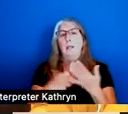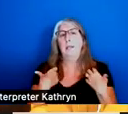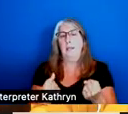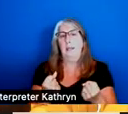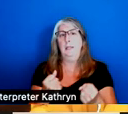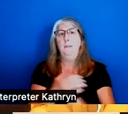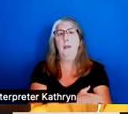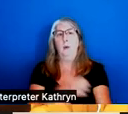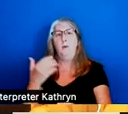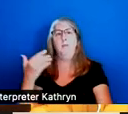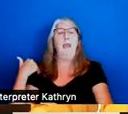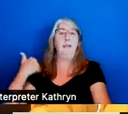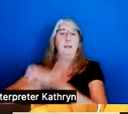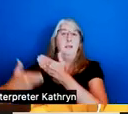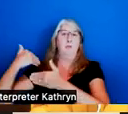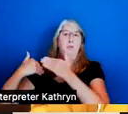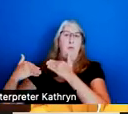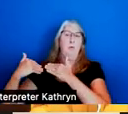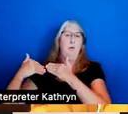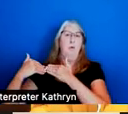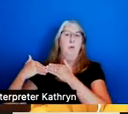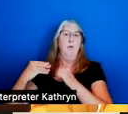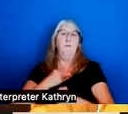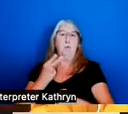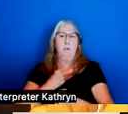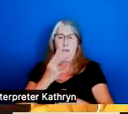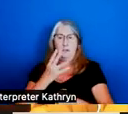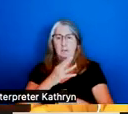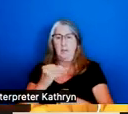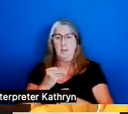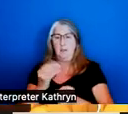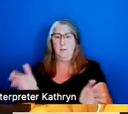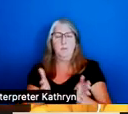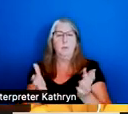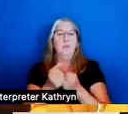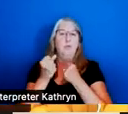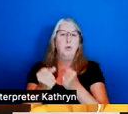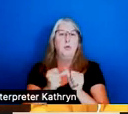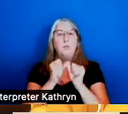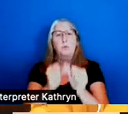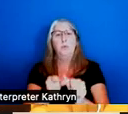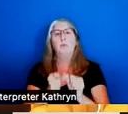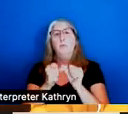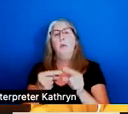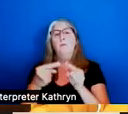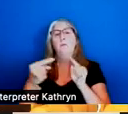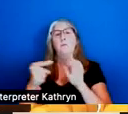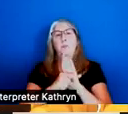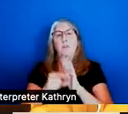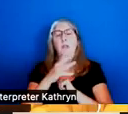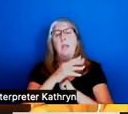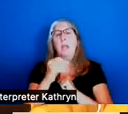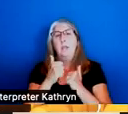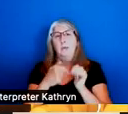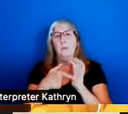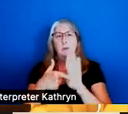ancestral voices and offers a message about having the courage to push through adversity and reveal the unlimited